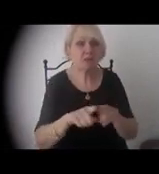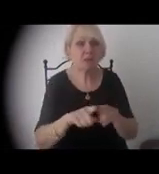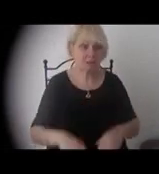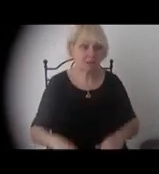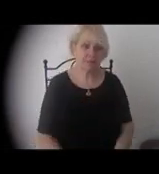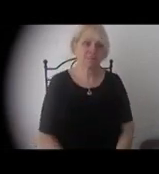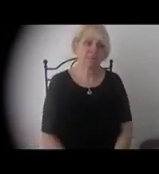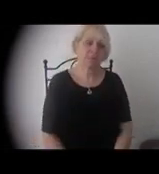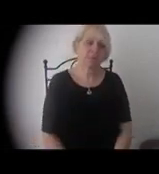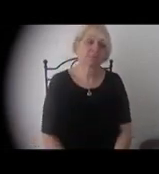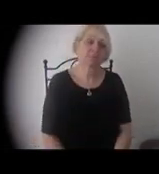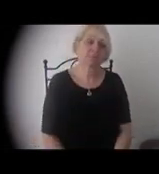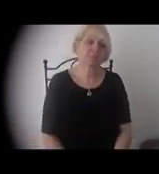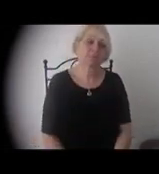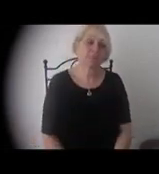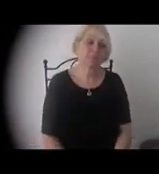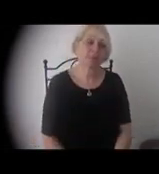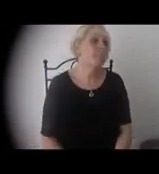same time, we